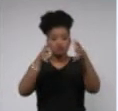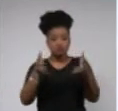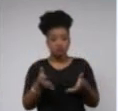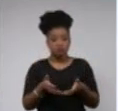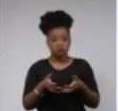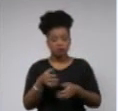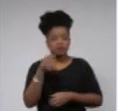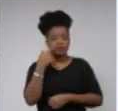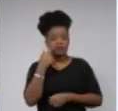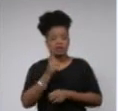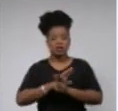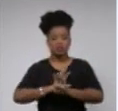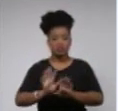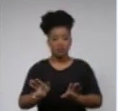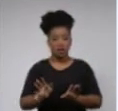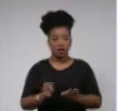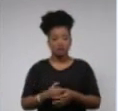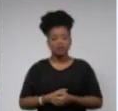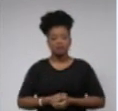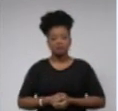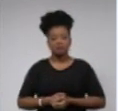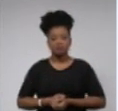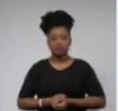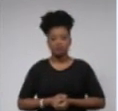185 countries.